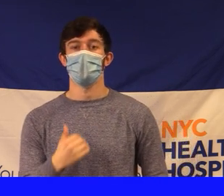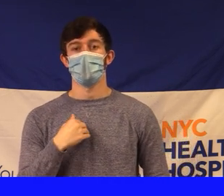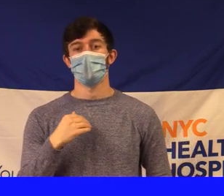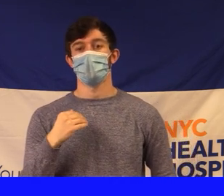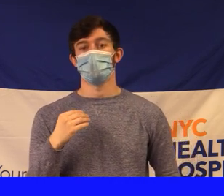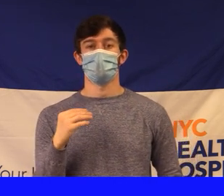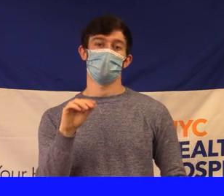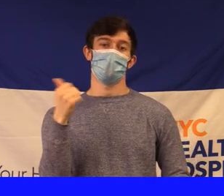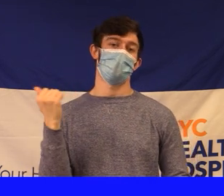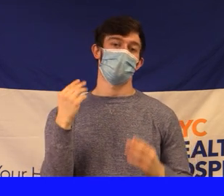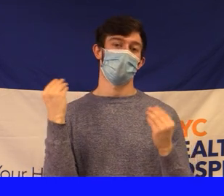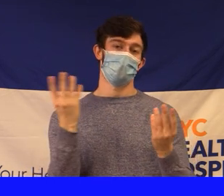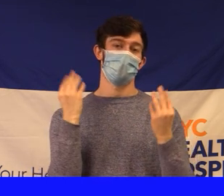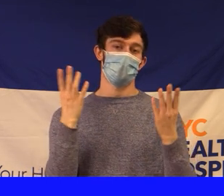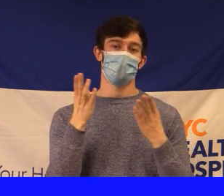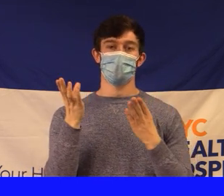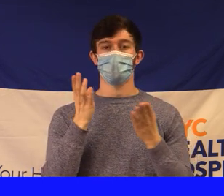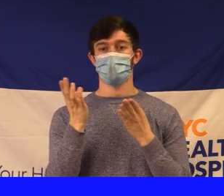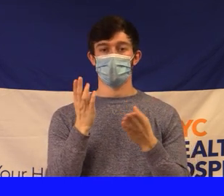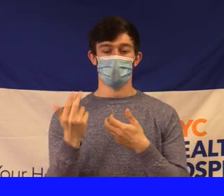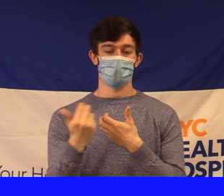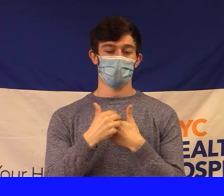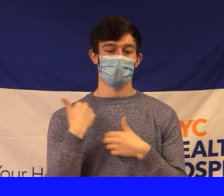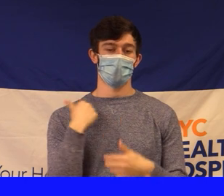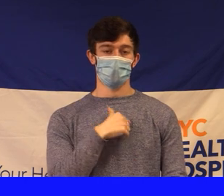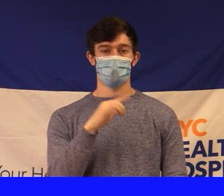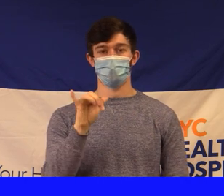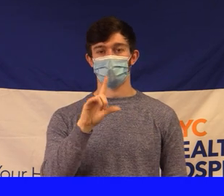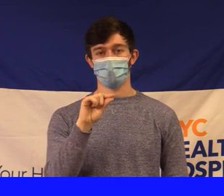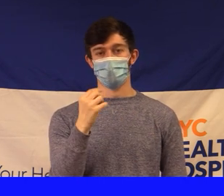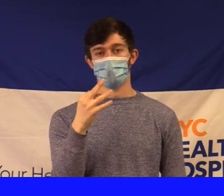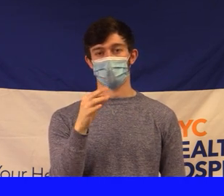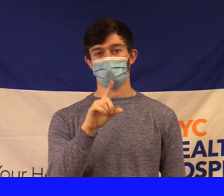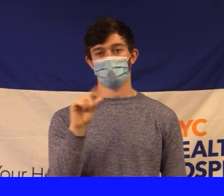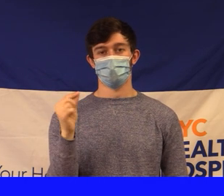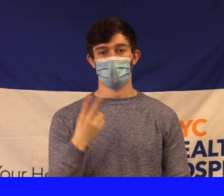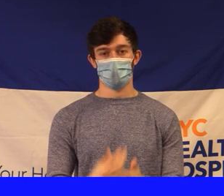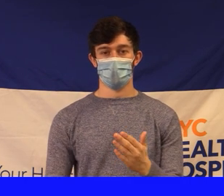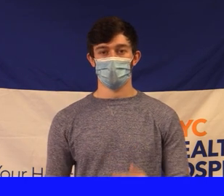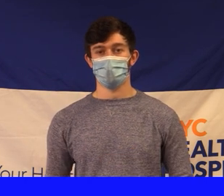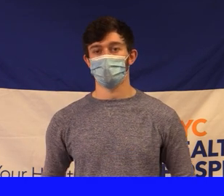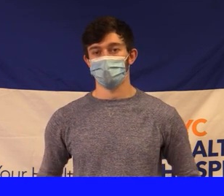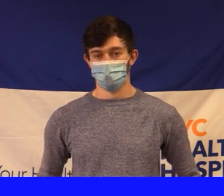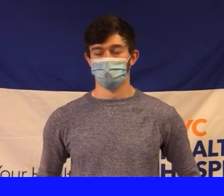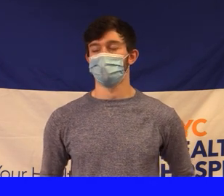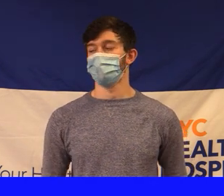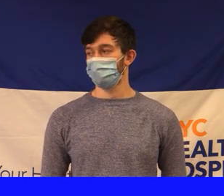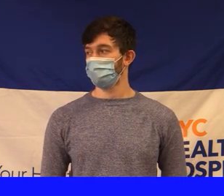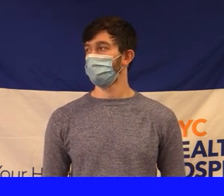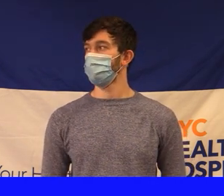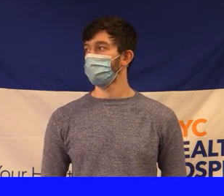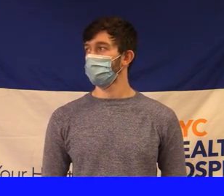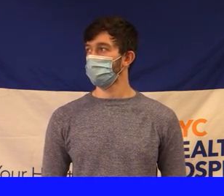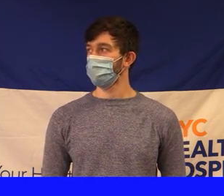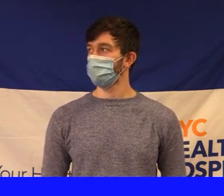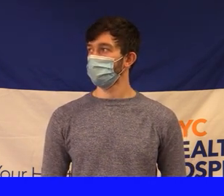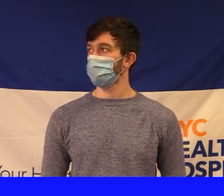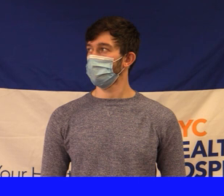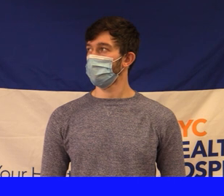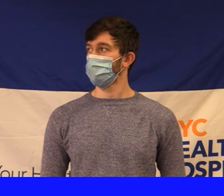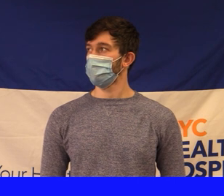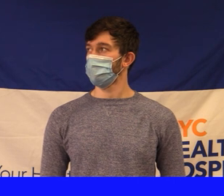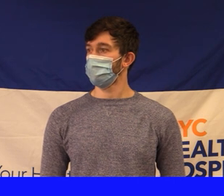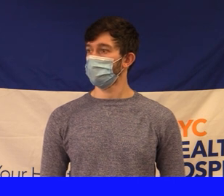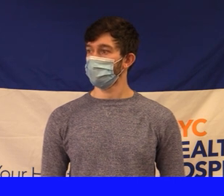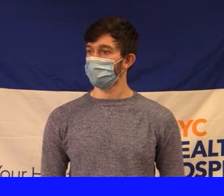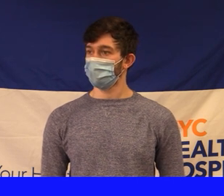ambulette services over the course of late 2019 into 2020. Next slide. So with